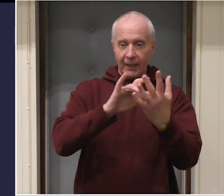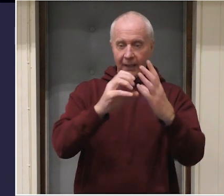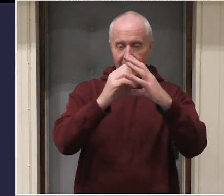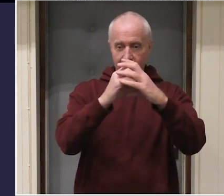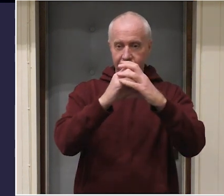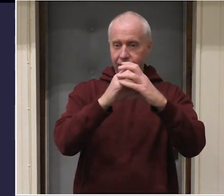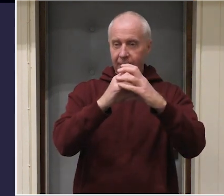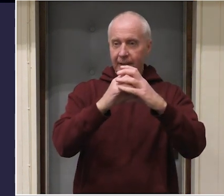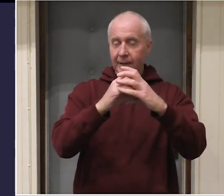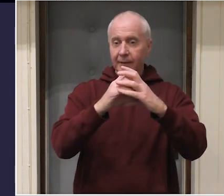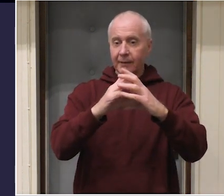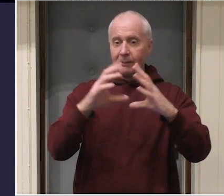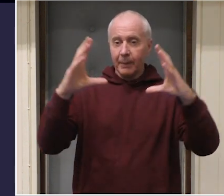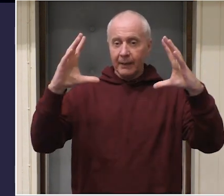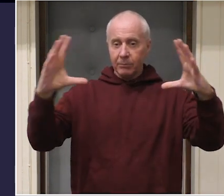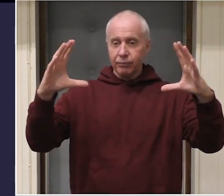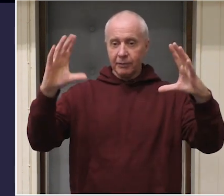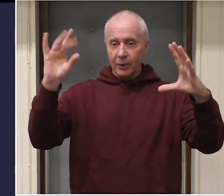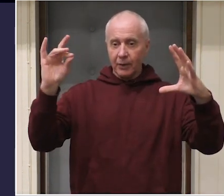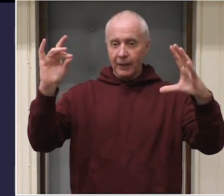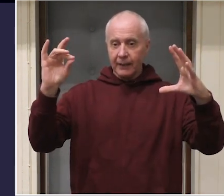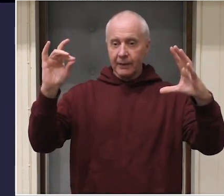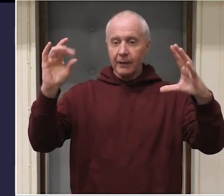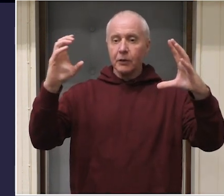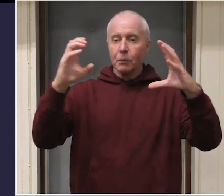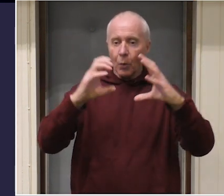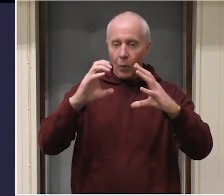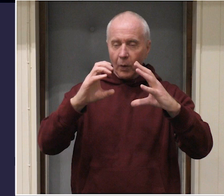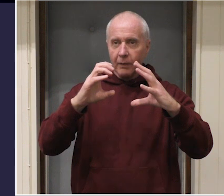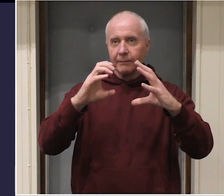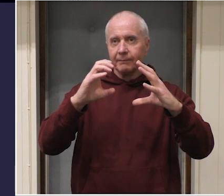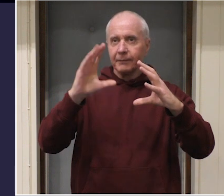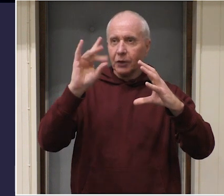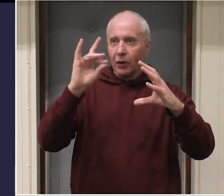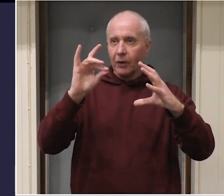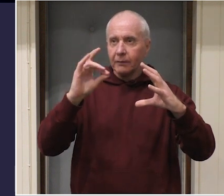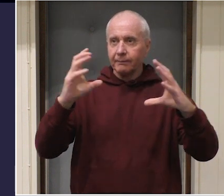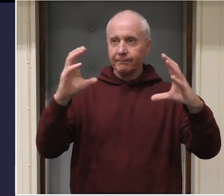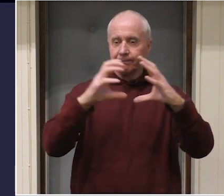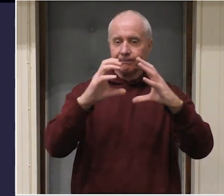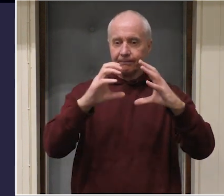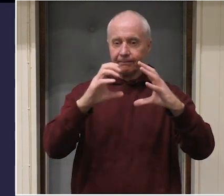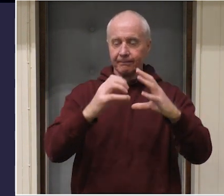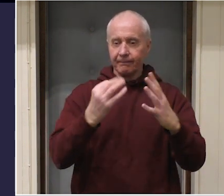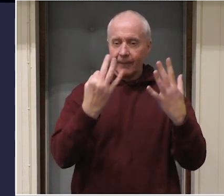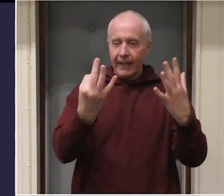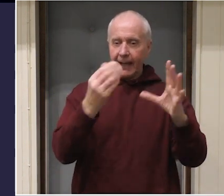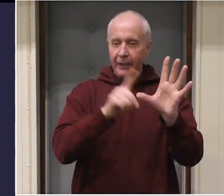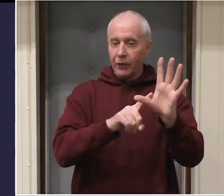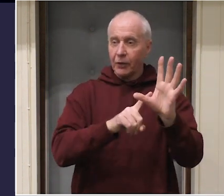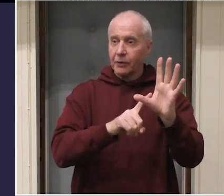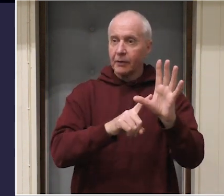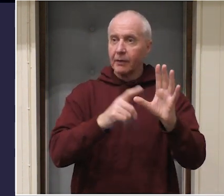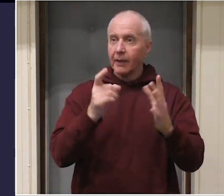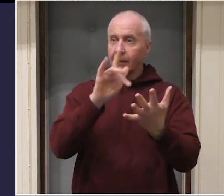have a big massive star, and we have a small massive star. And they're orbiting each other every 8 years. And they're in quite an